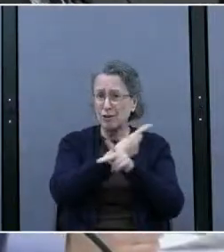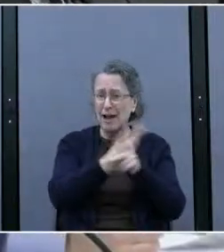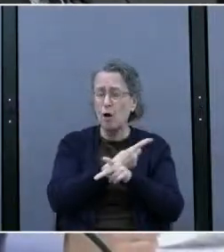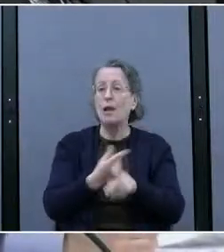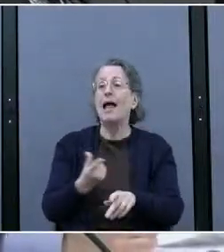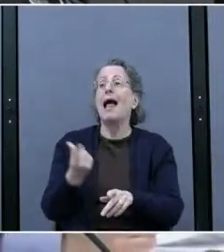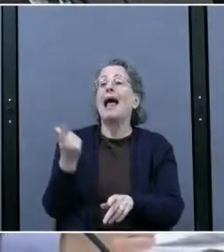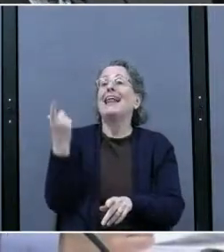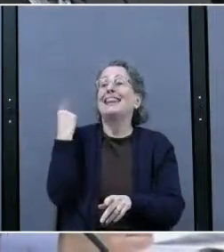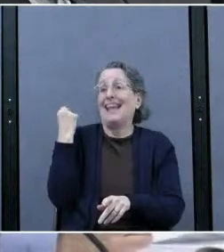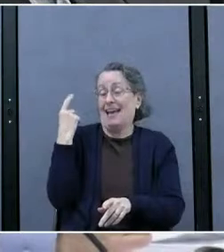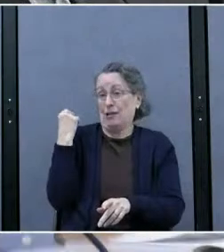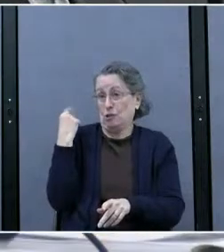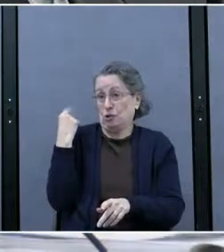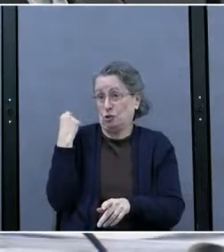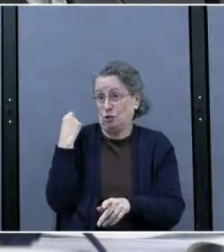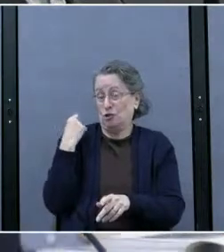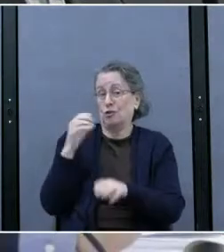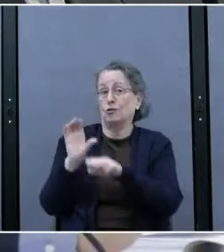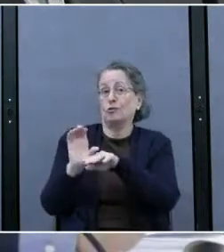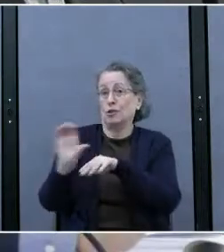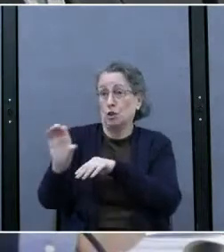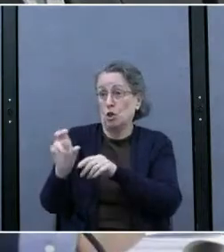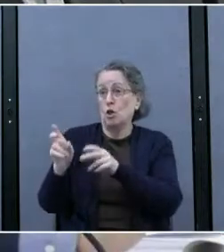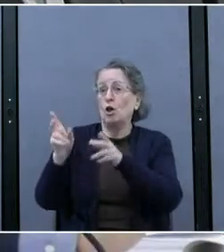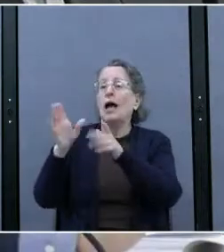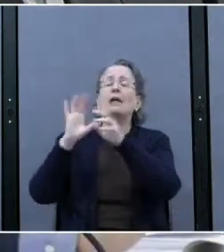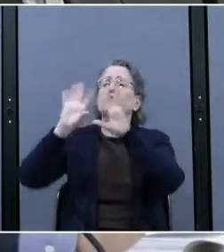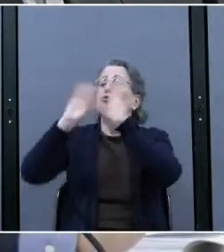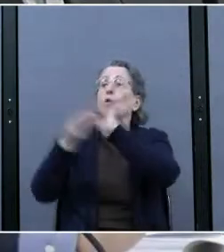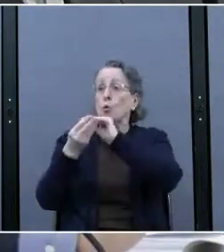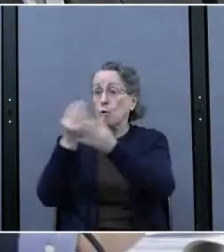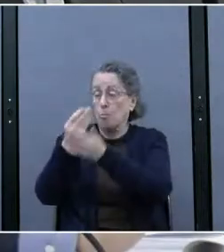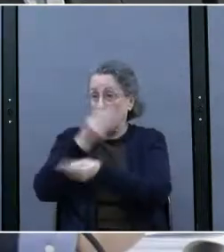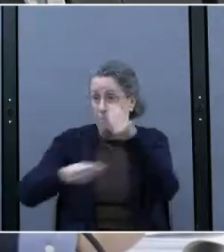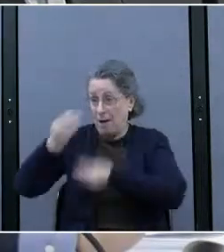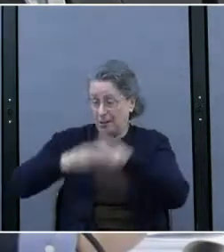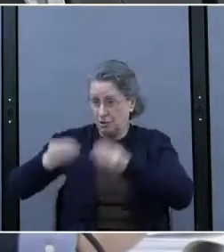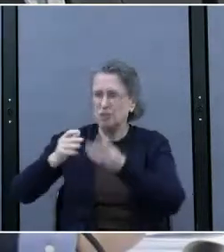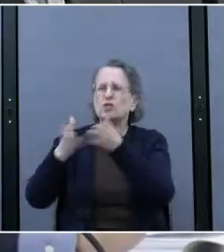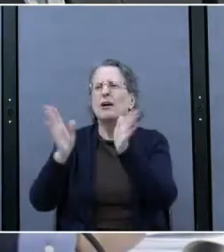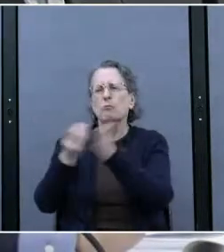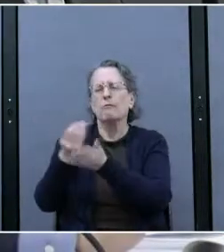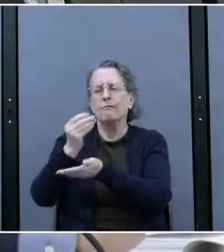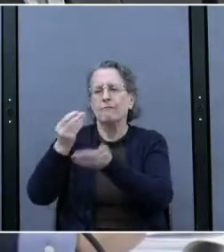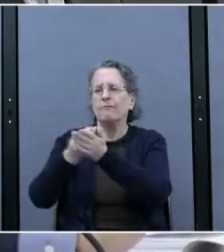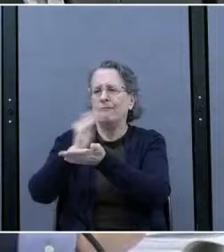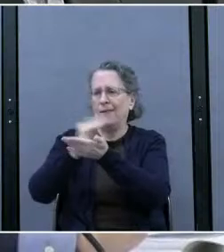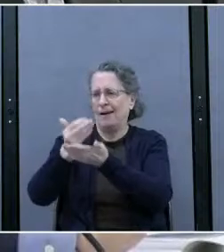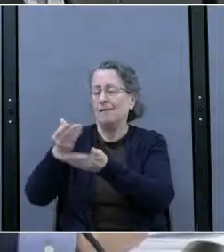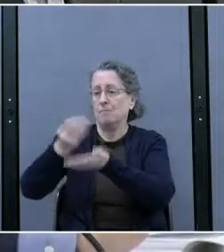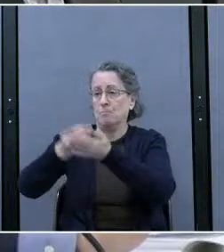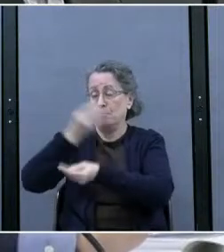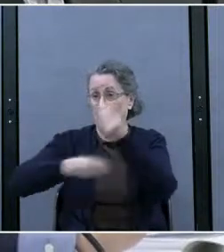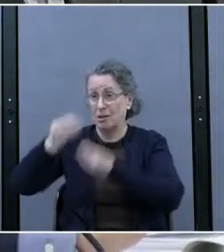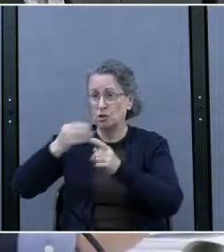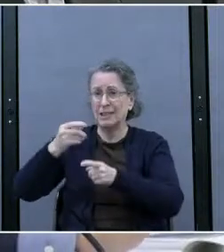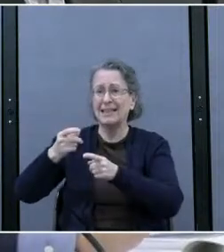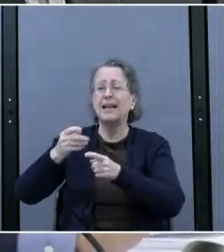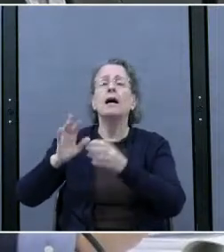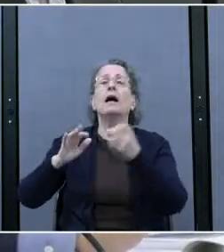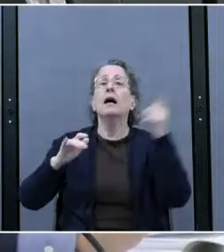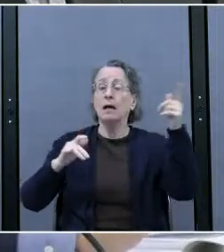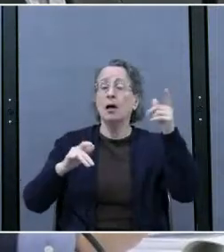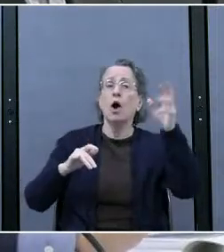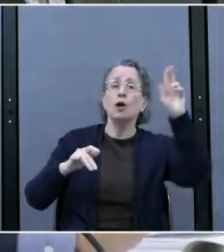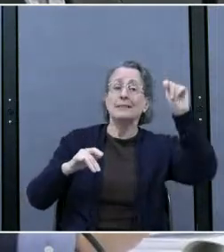adopted general fund budget. And the percentage that the representative town meeting decided in the previous year was 2%. And so we said,